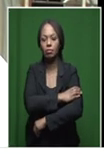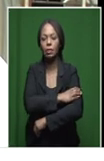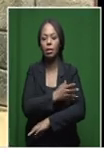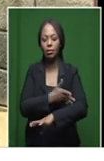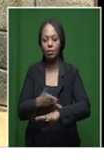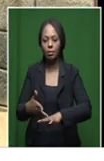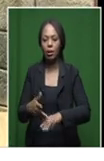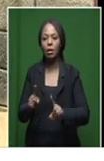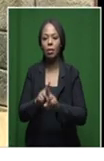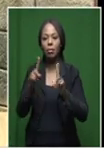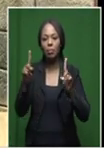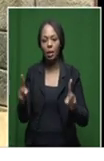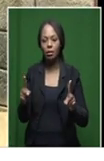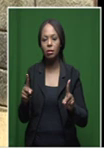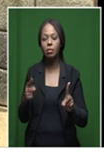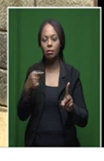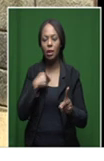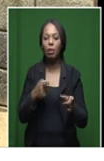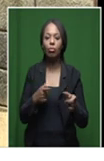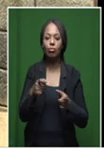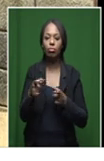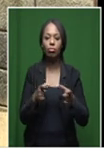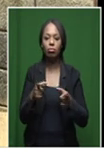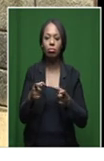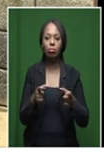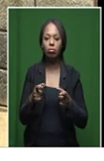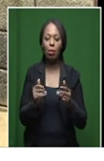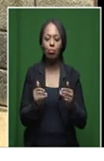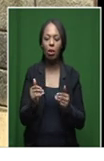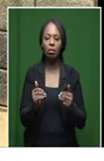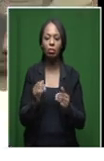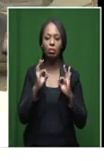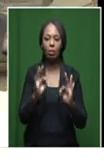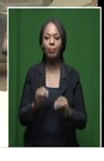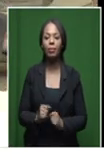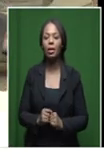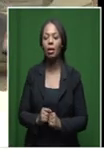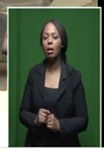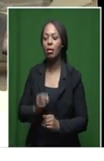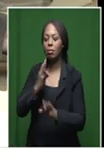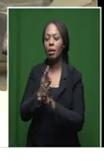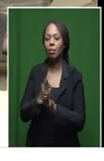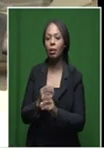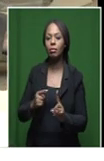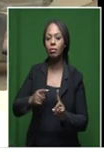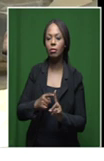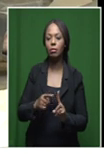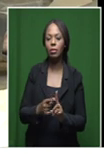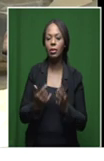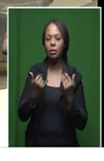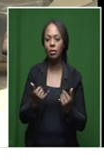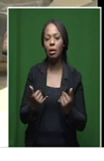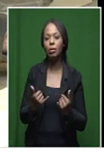fortunately, it's under control. Zwane's elderly neighbor Ntate Gilbert Moeti hasn't been spared. It close